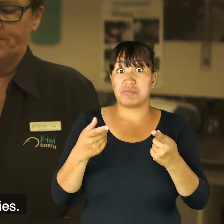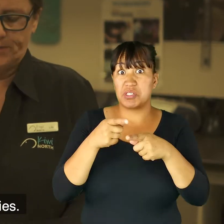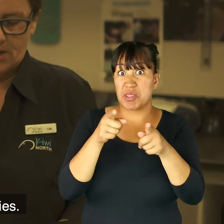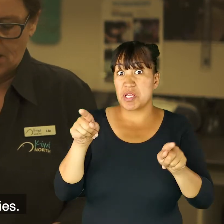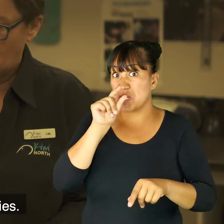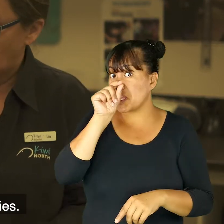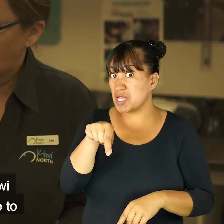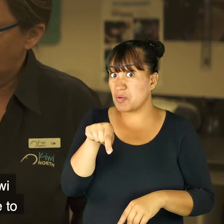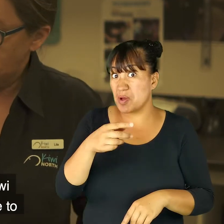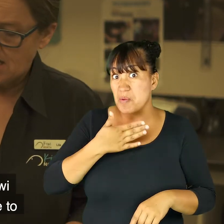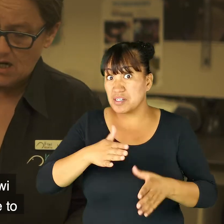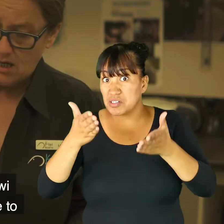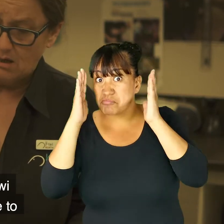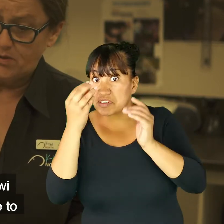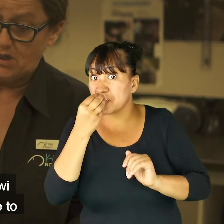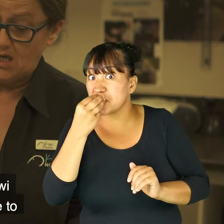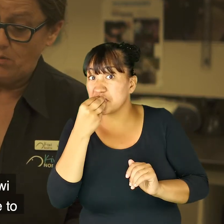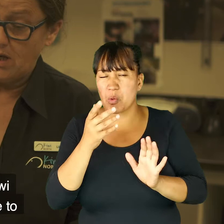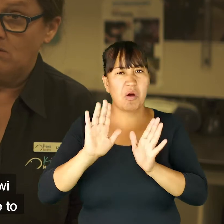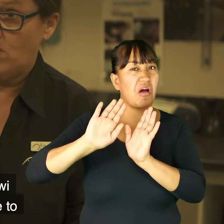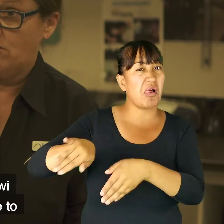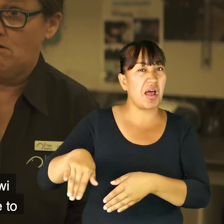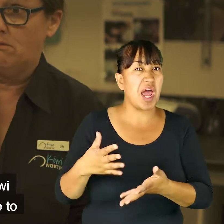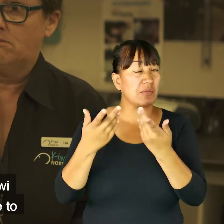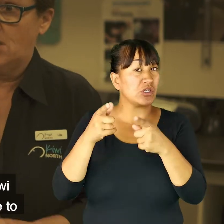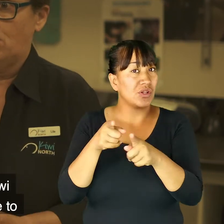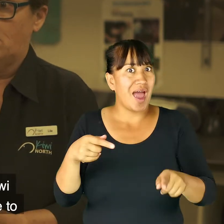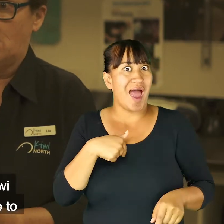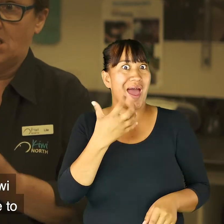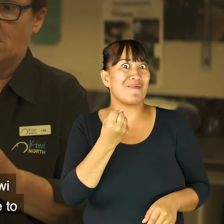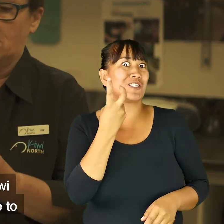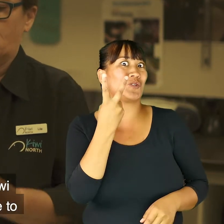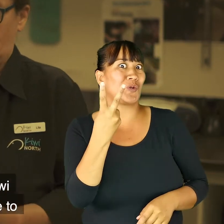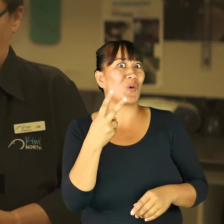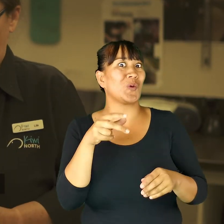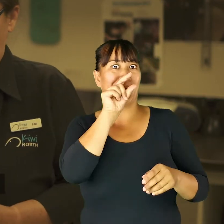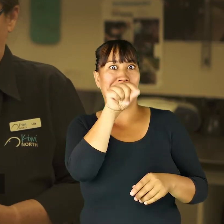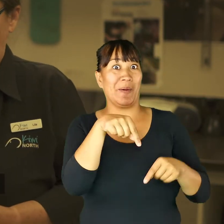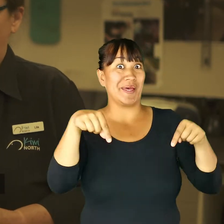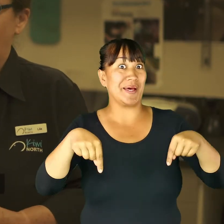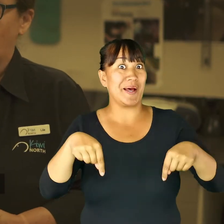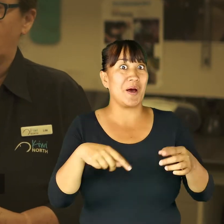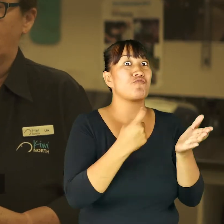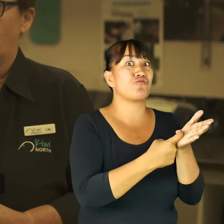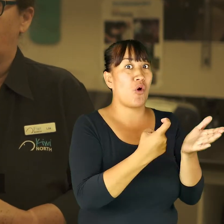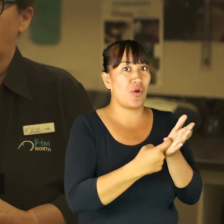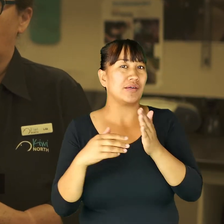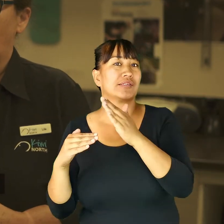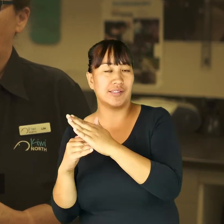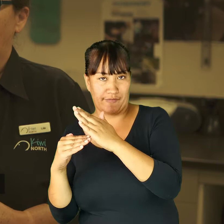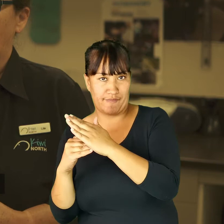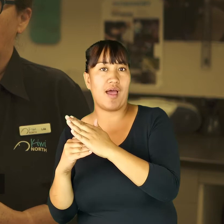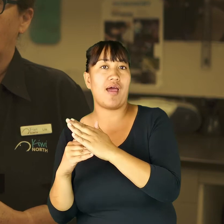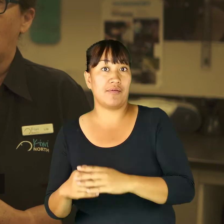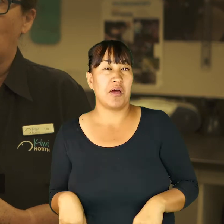babies. But it's entirely up to the kiwi whether or not they choose to eat this. But at the moment, our 2